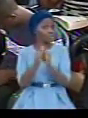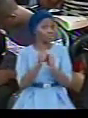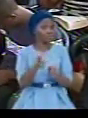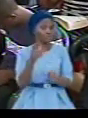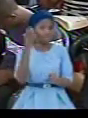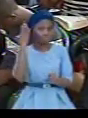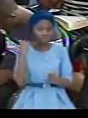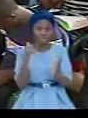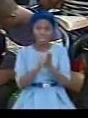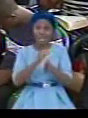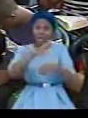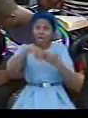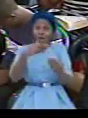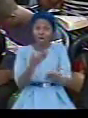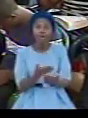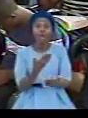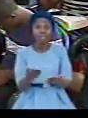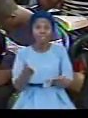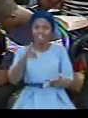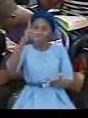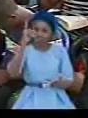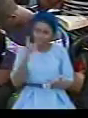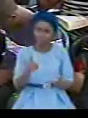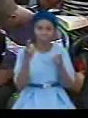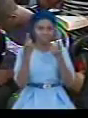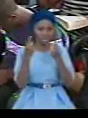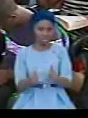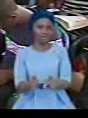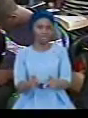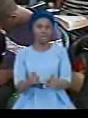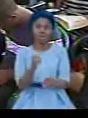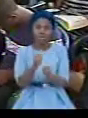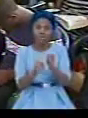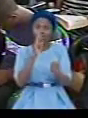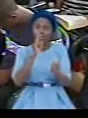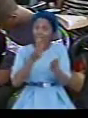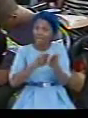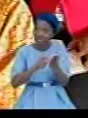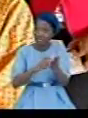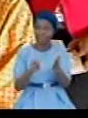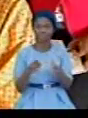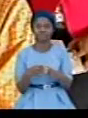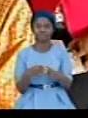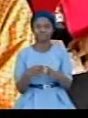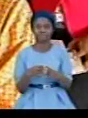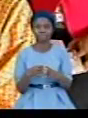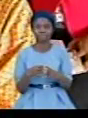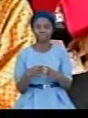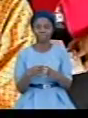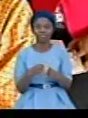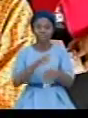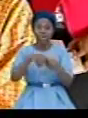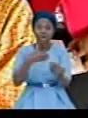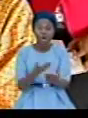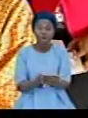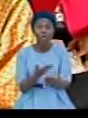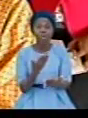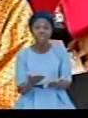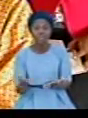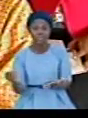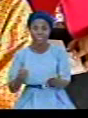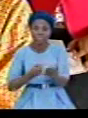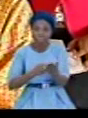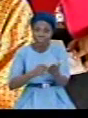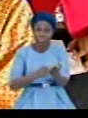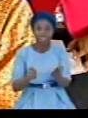all things must be fulfilled which were written. Look at that. all things written in the